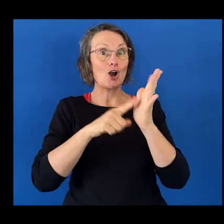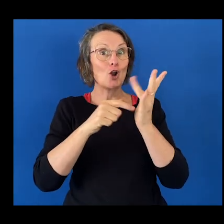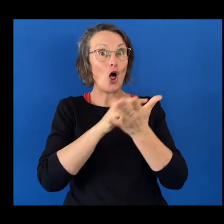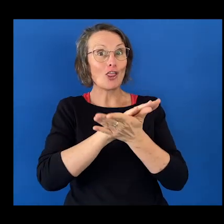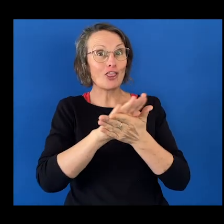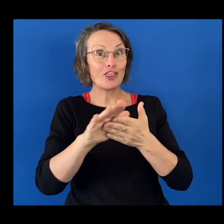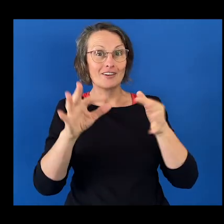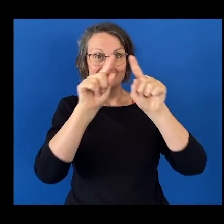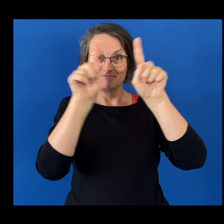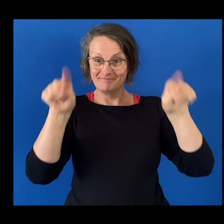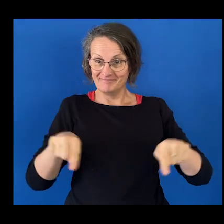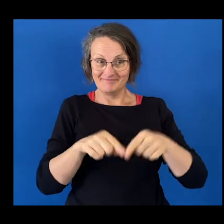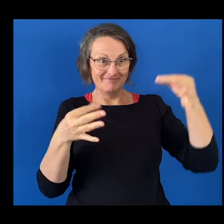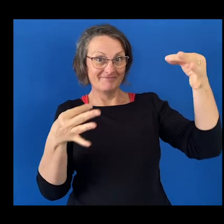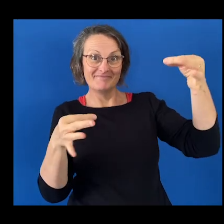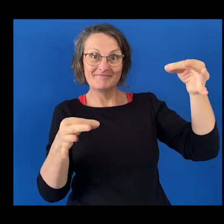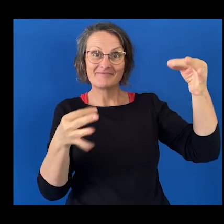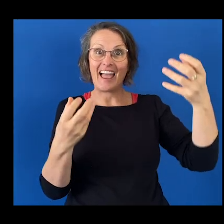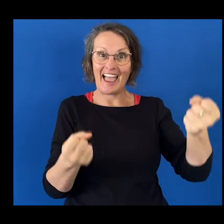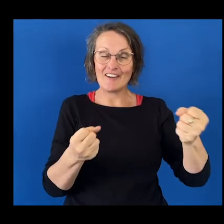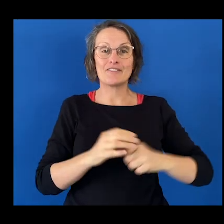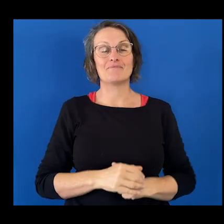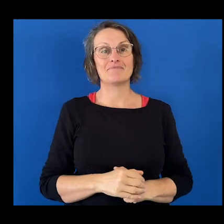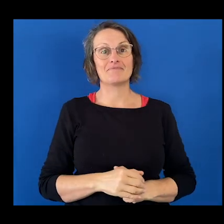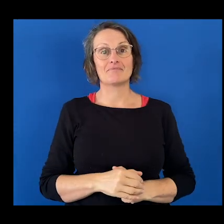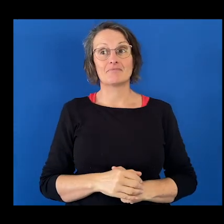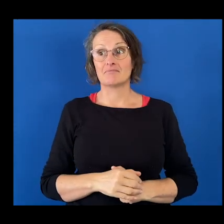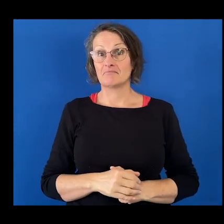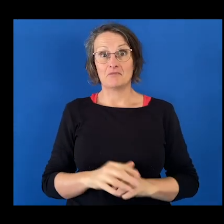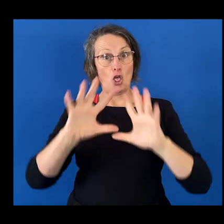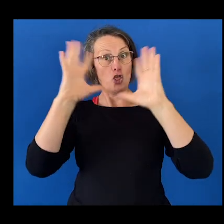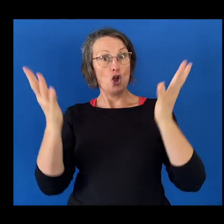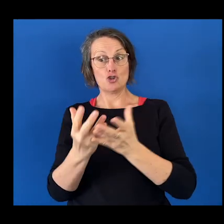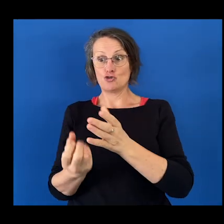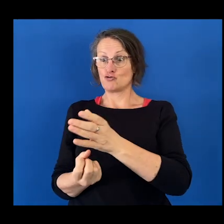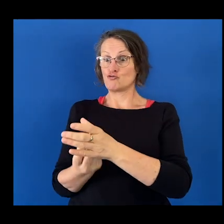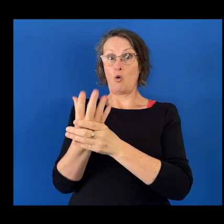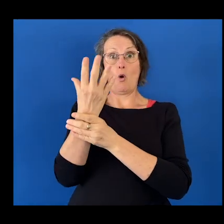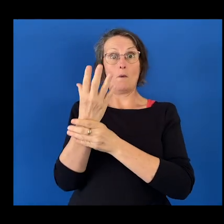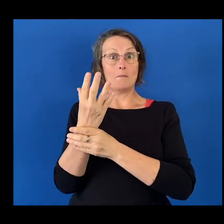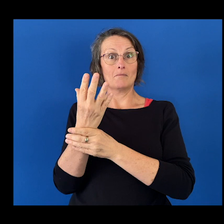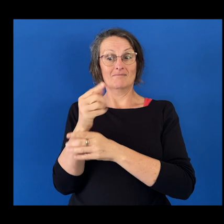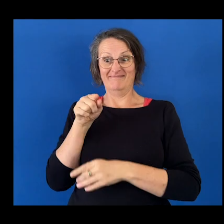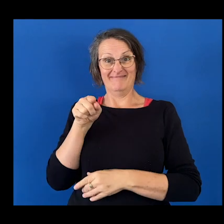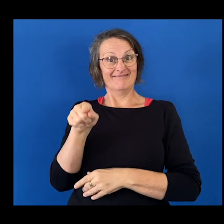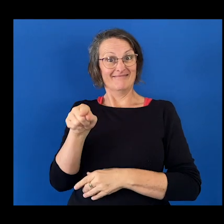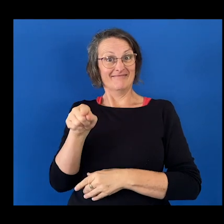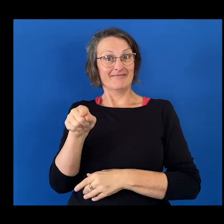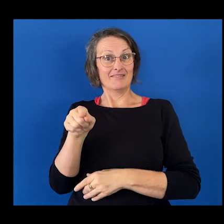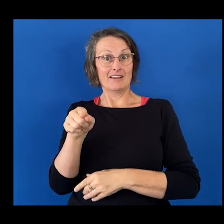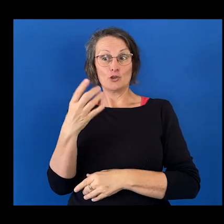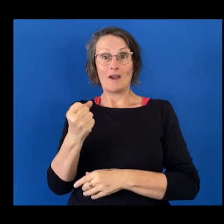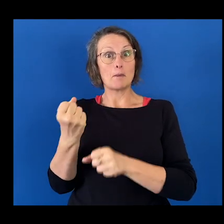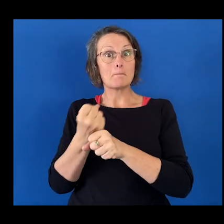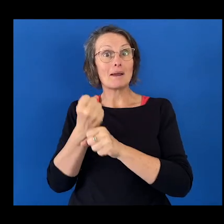painted surface is created for you. And then the same earth grows the plants from which you make the dyes